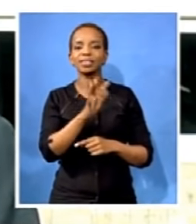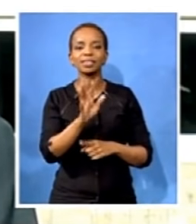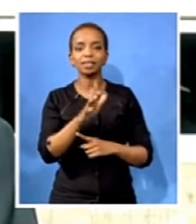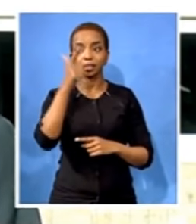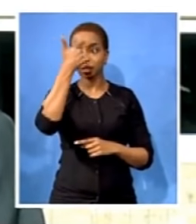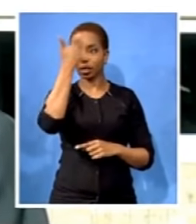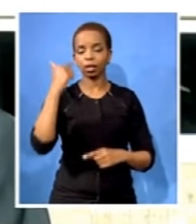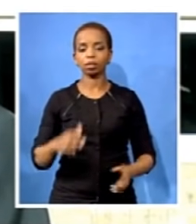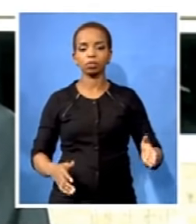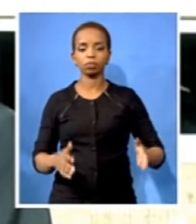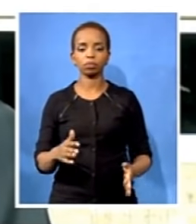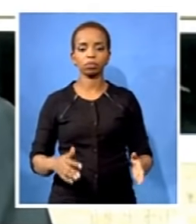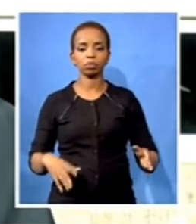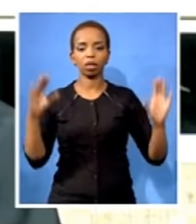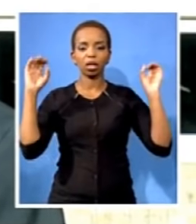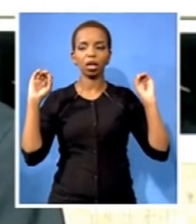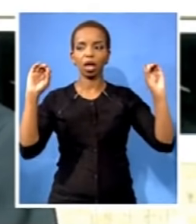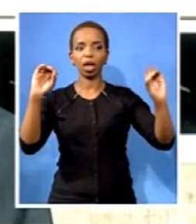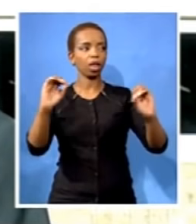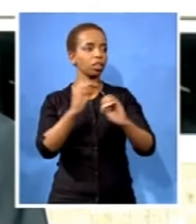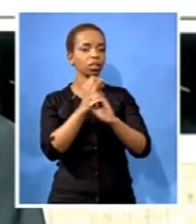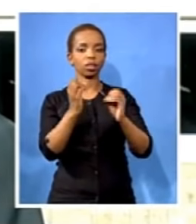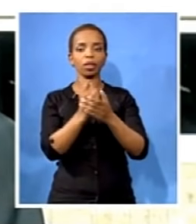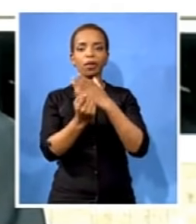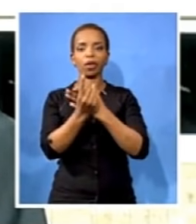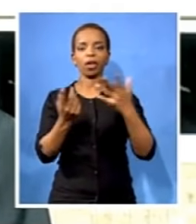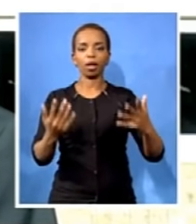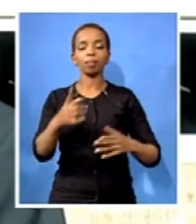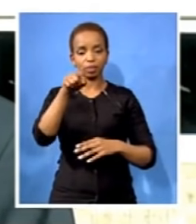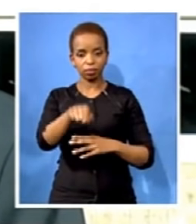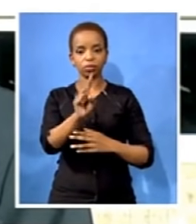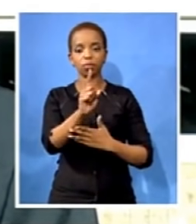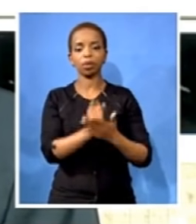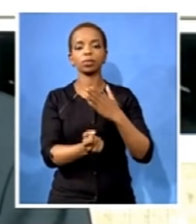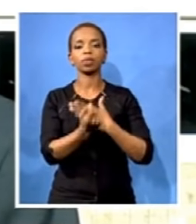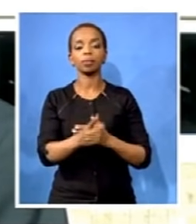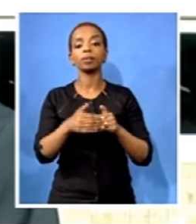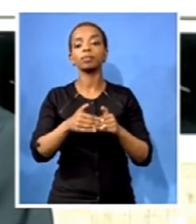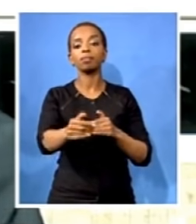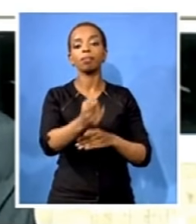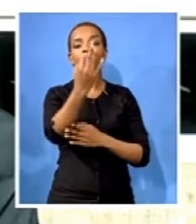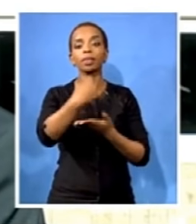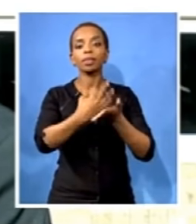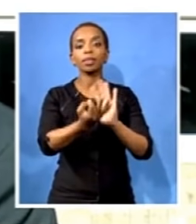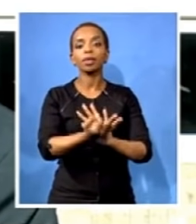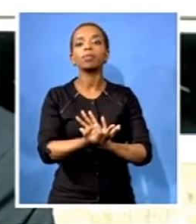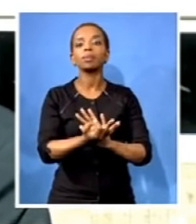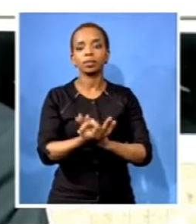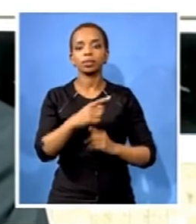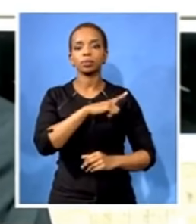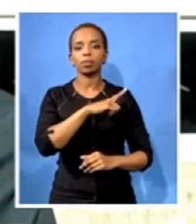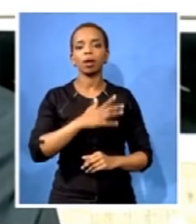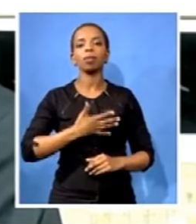that's what we're going to be doing over the next few weeks, is just making sure that it is as effective as it can be before there's major rollout to other